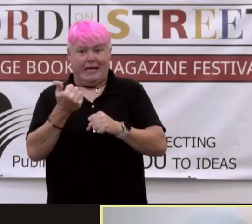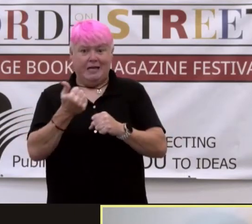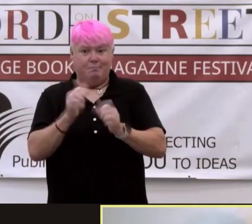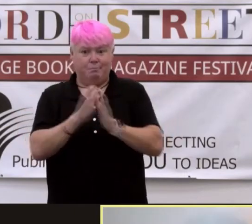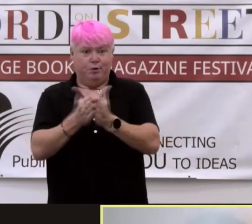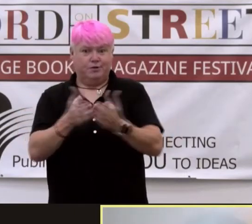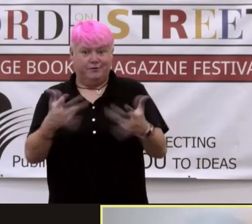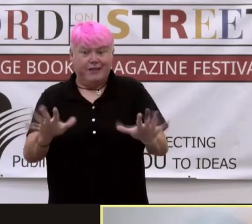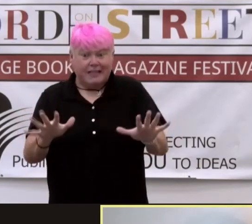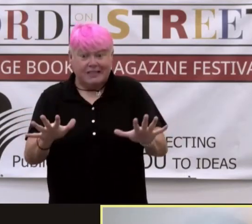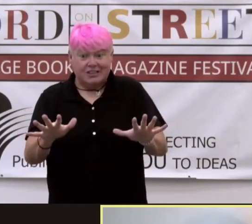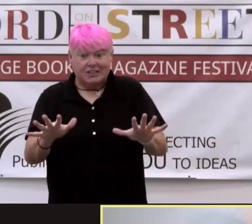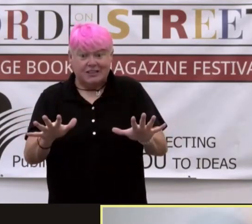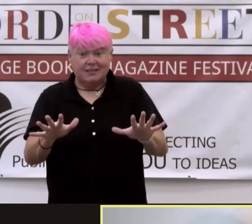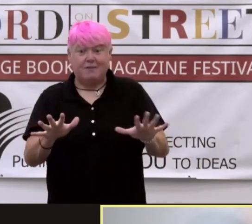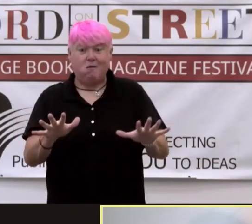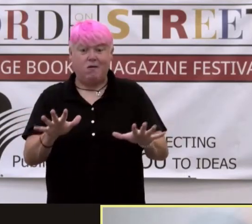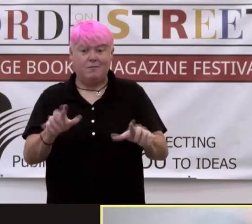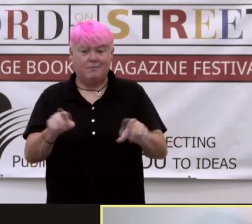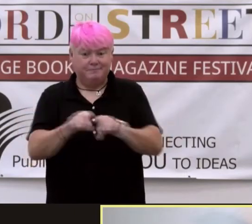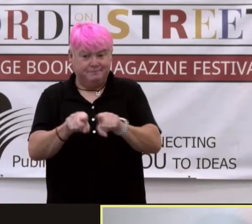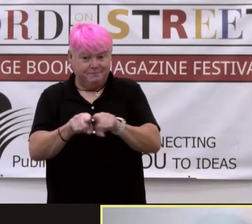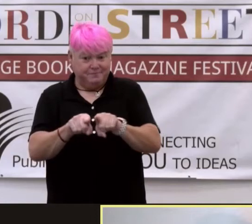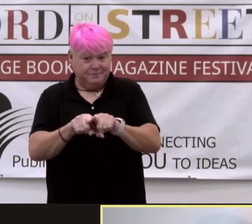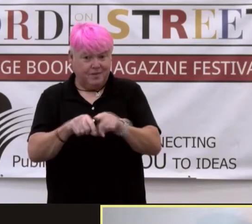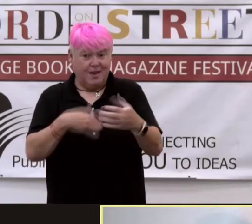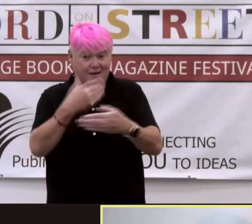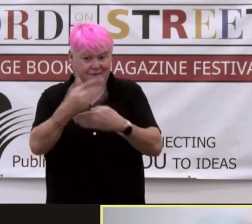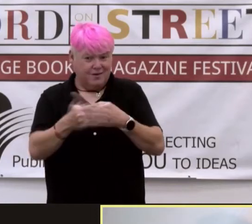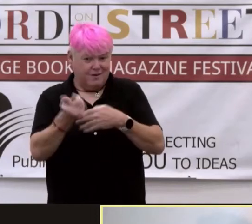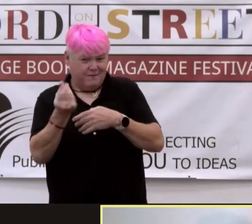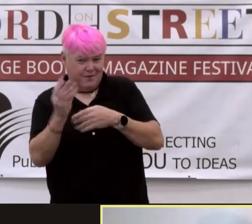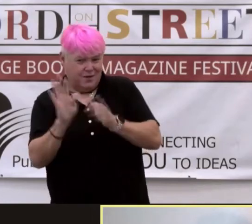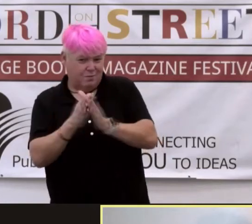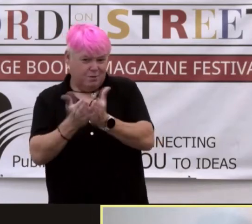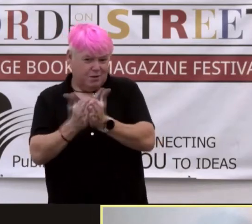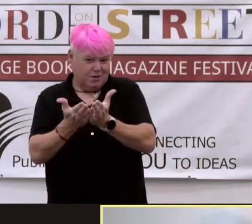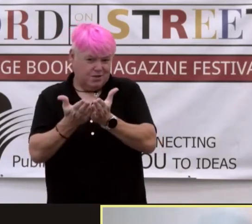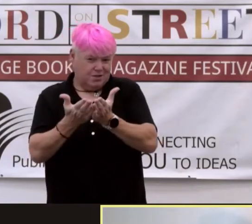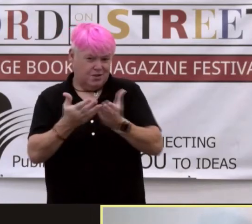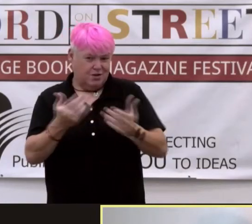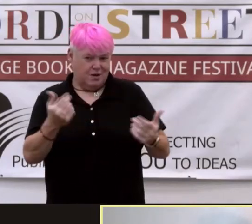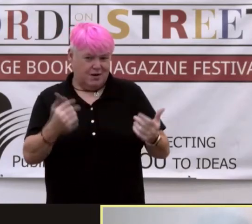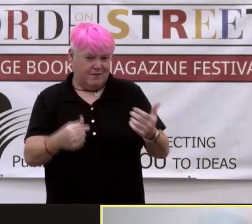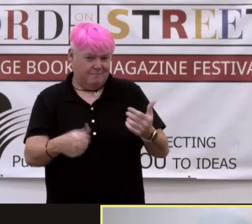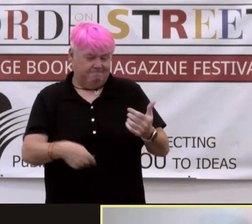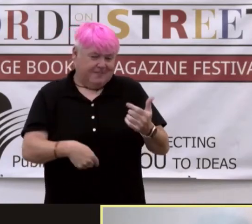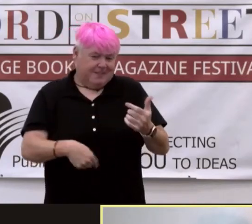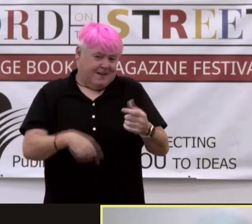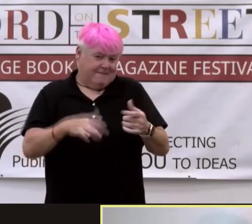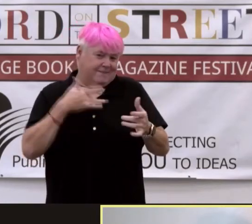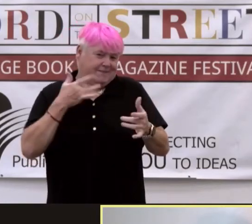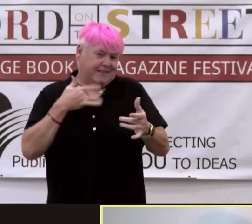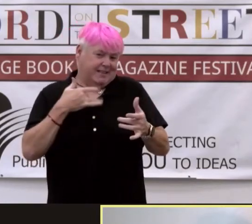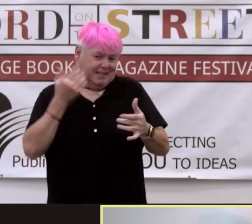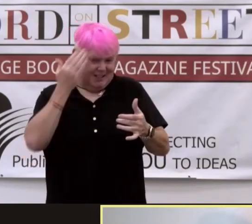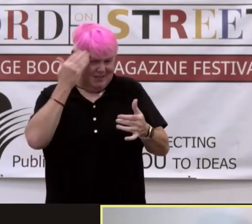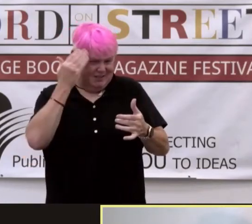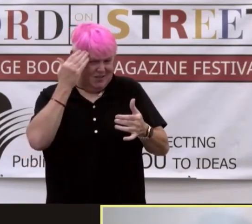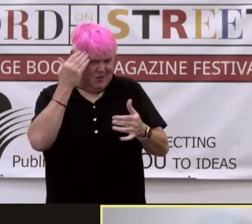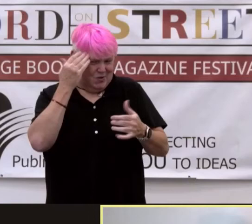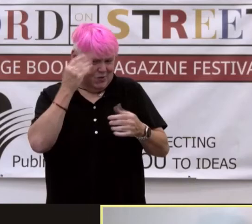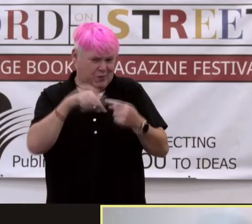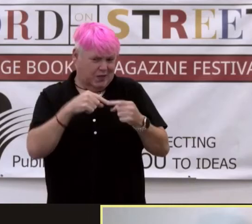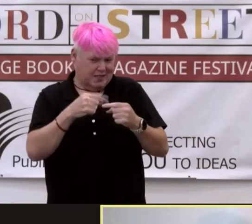what it is. And there's also, after a certain number of books, you have a kind of gut feeling when something just isn't falling into